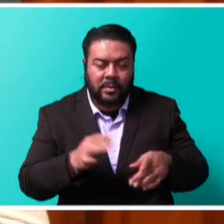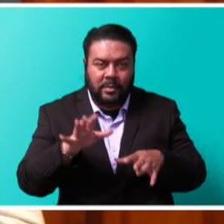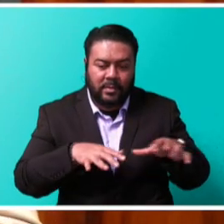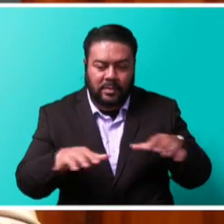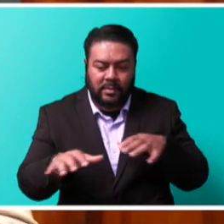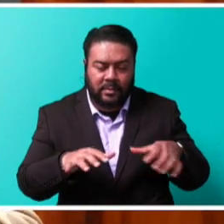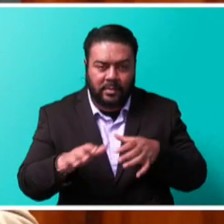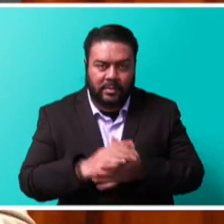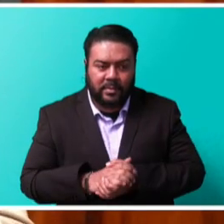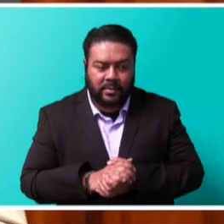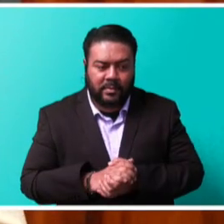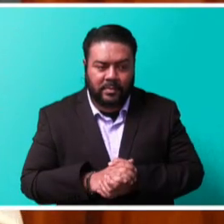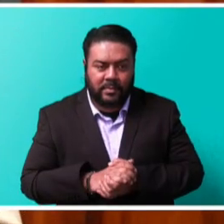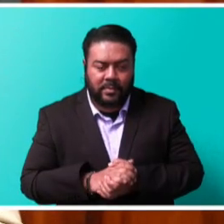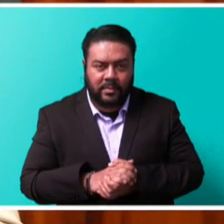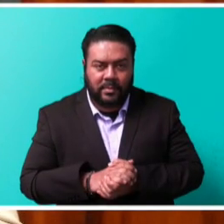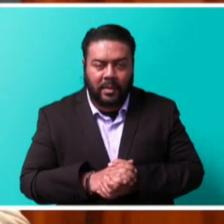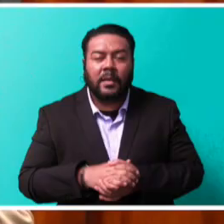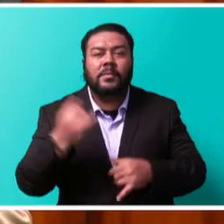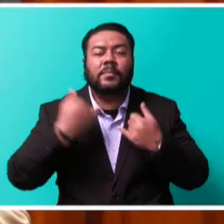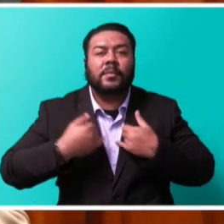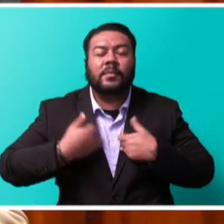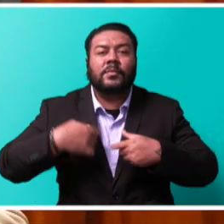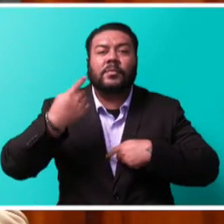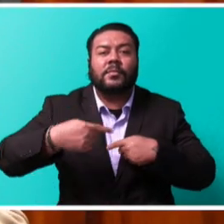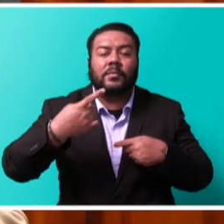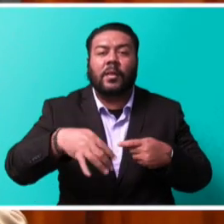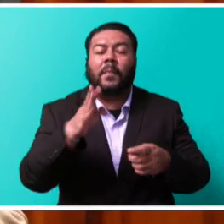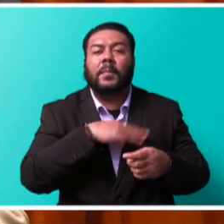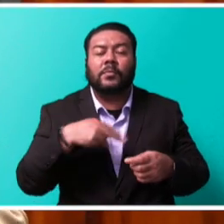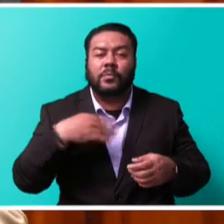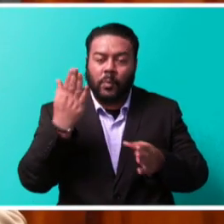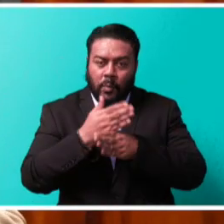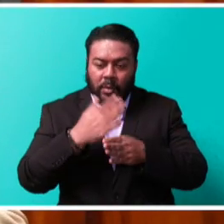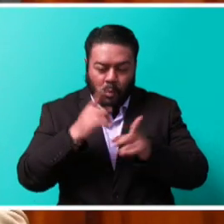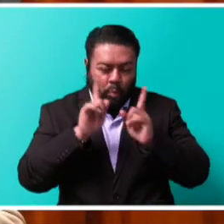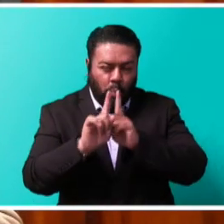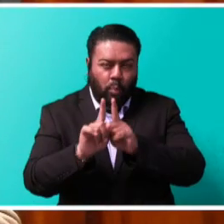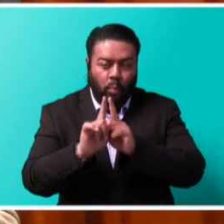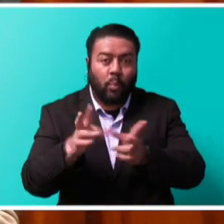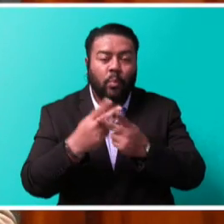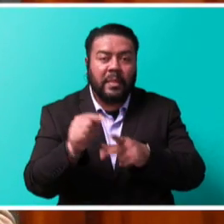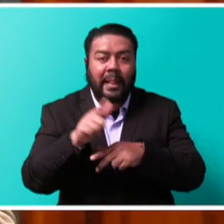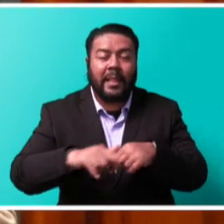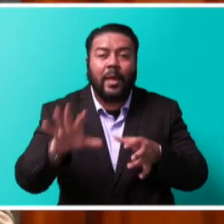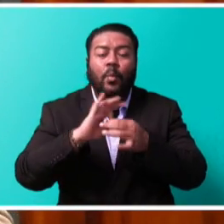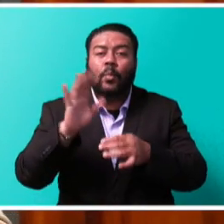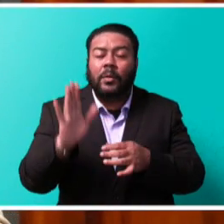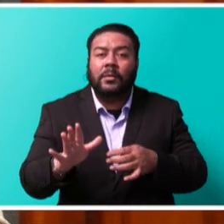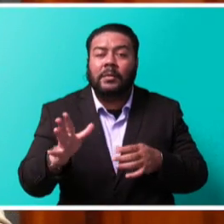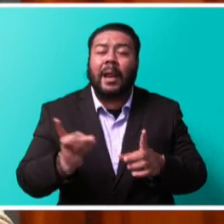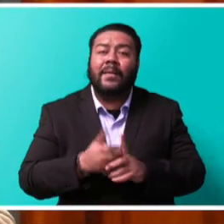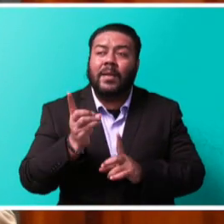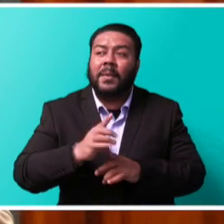Speaker, as implementation continues, the Ministry will also work closely with landowners, industry operators,